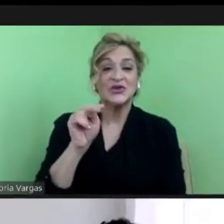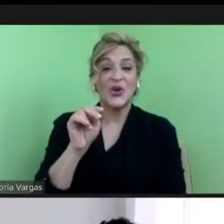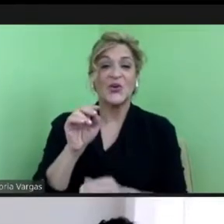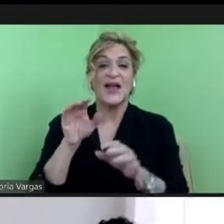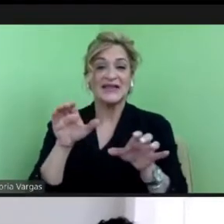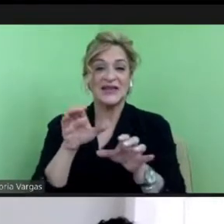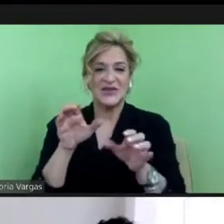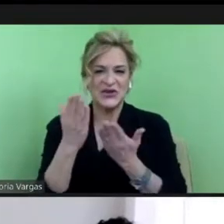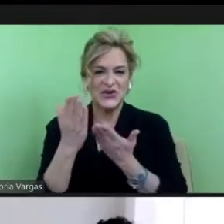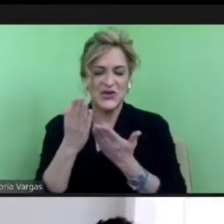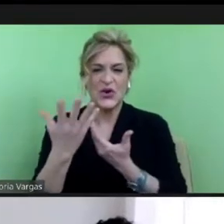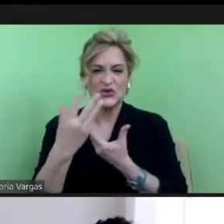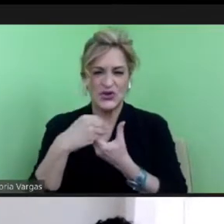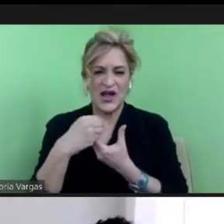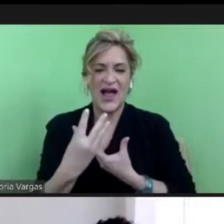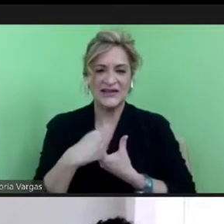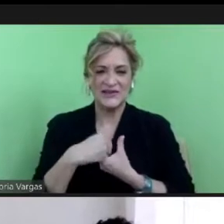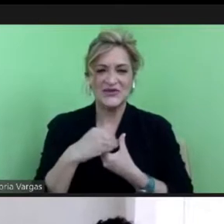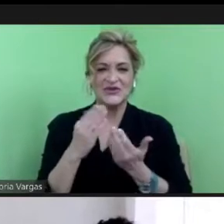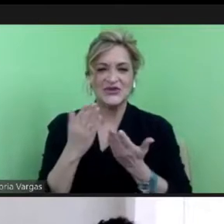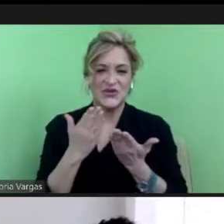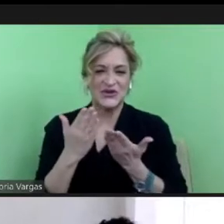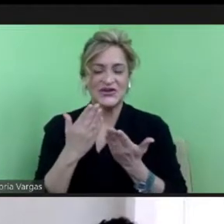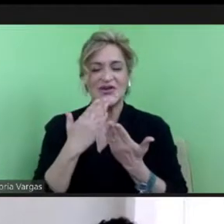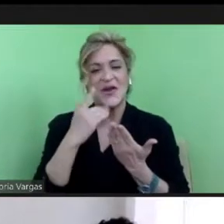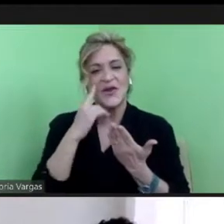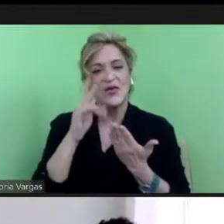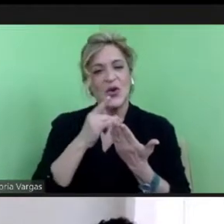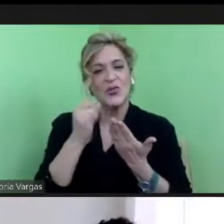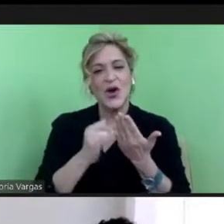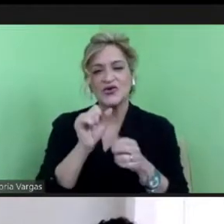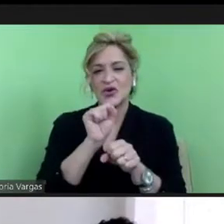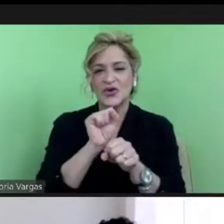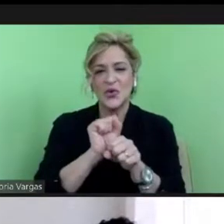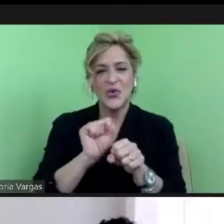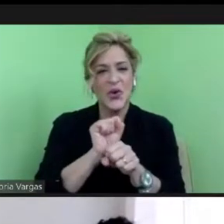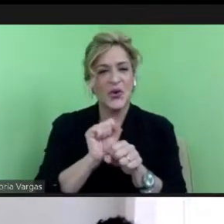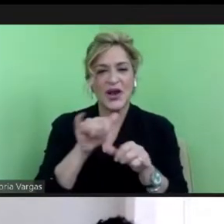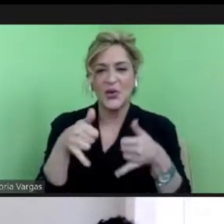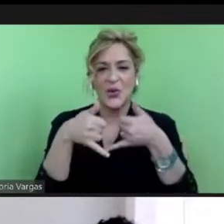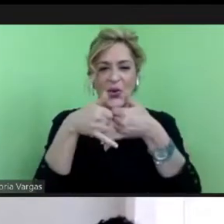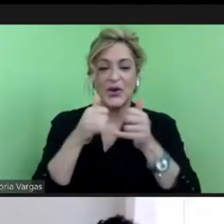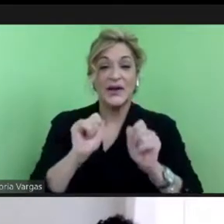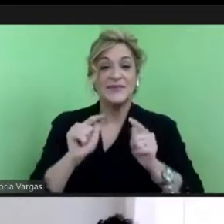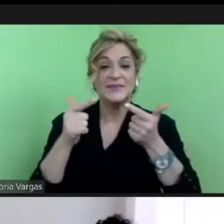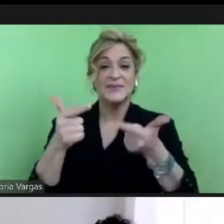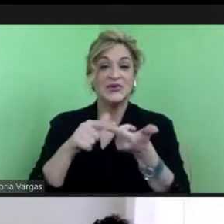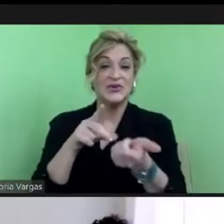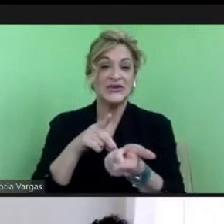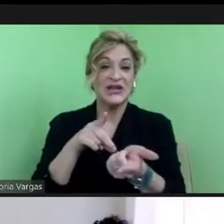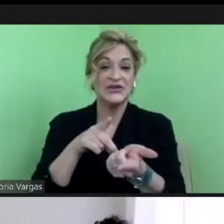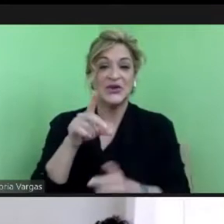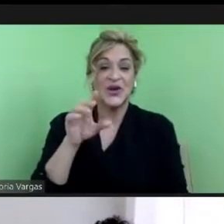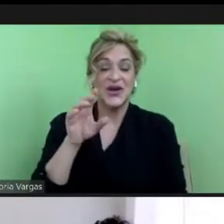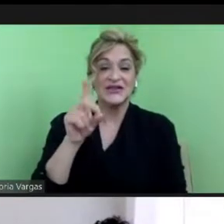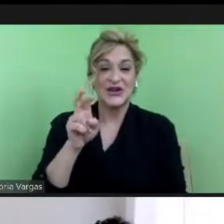Practice Zero Project Award. I would now like to turn to Dr. Ludmila Malcoci,